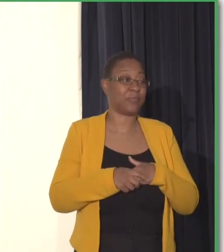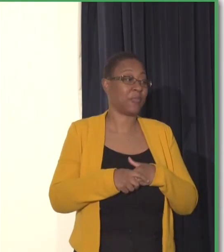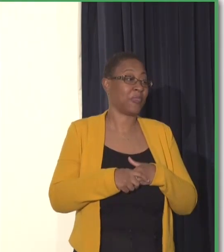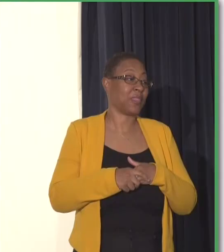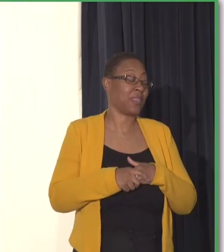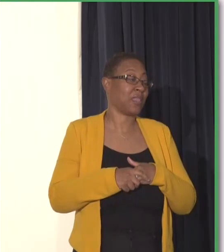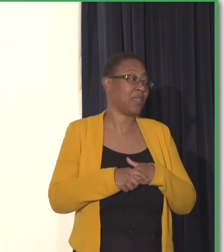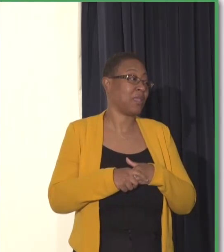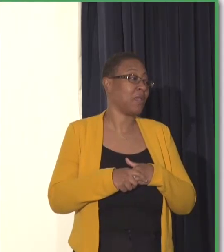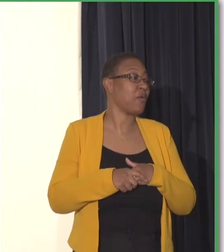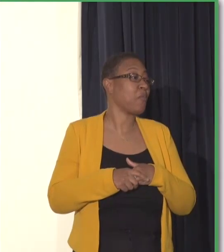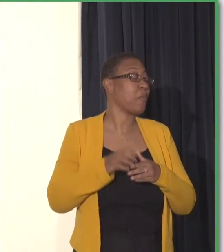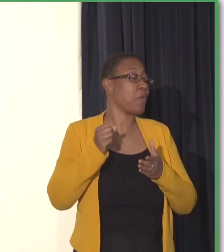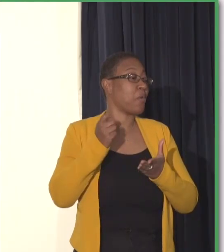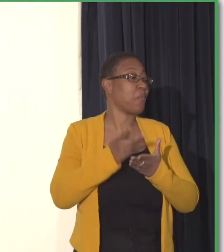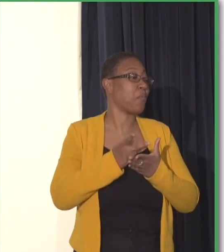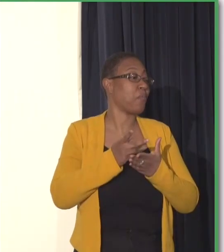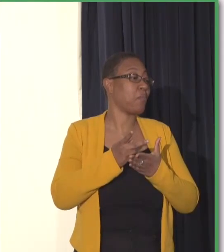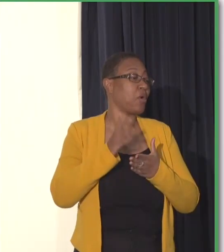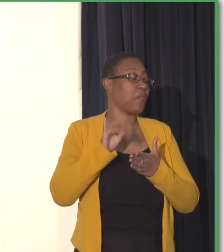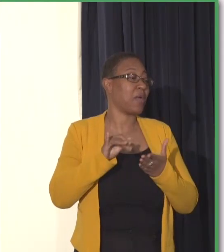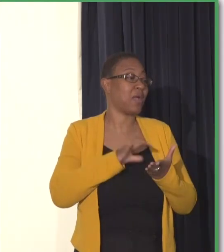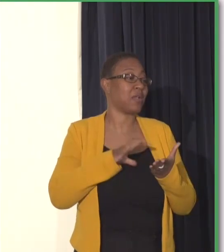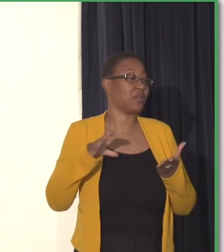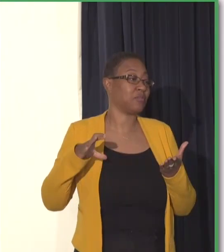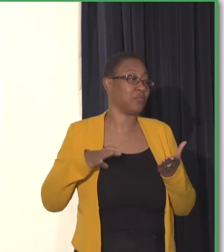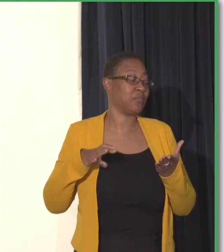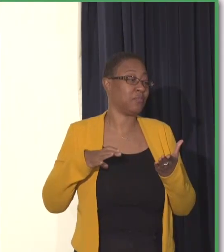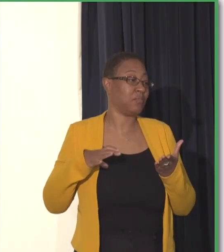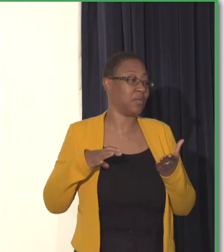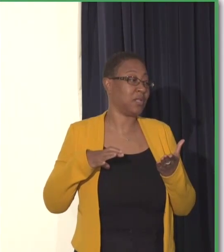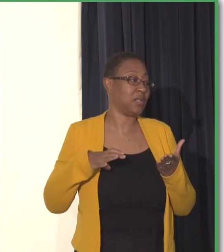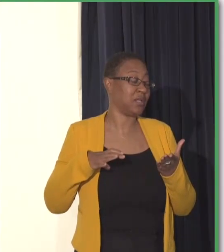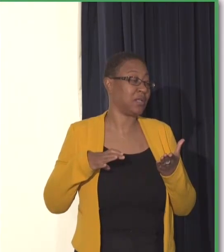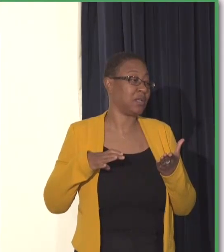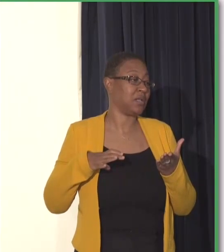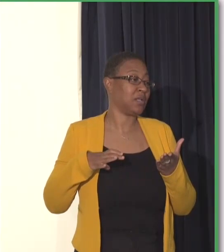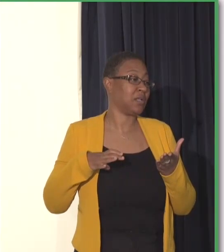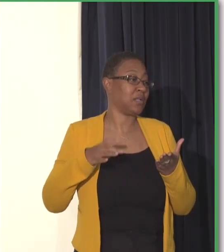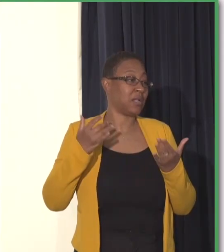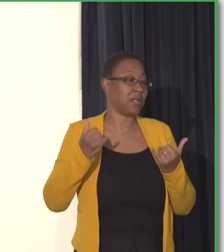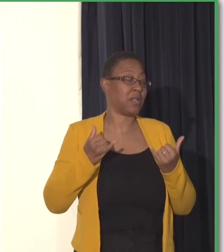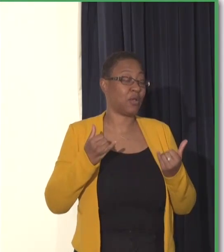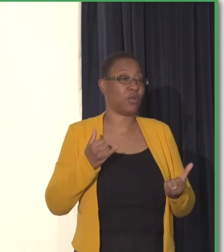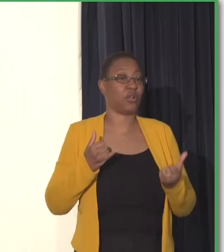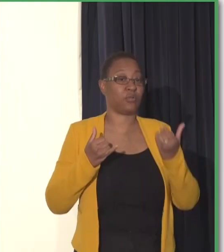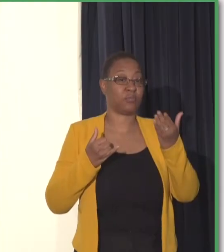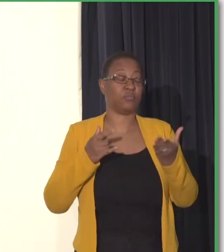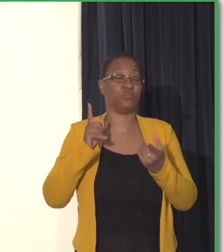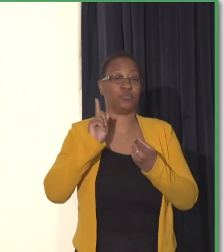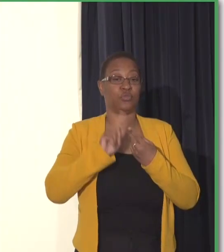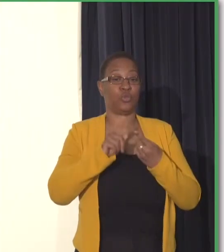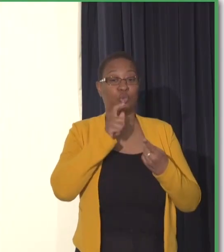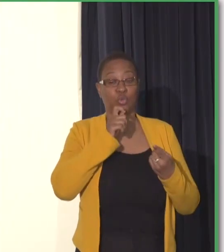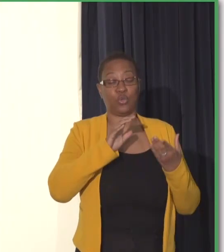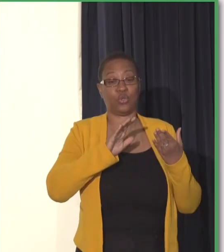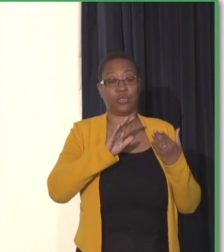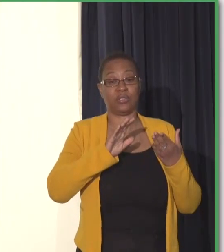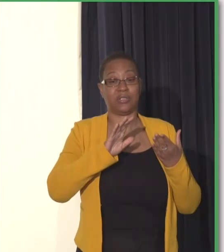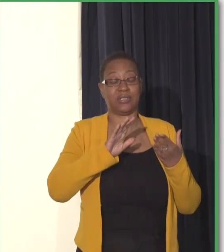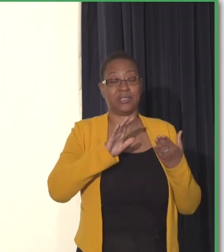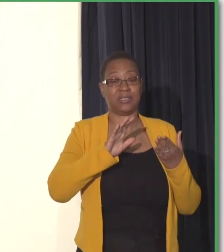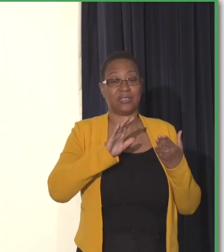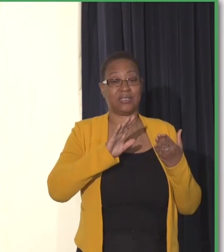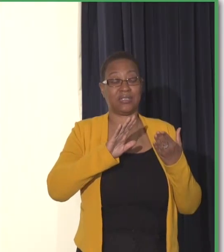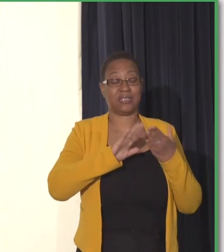So it's approved out of our committee. It goes to, I believe, City Council next? Or where would it go?